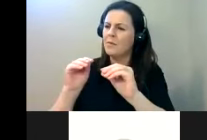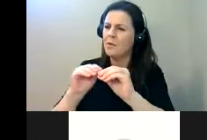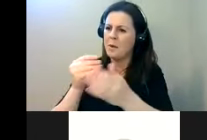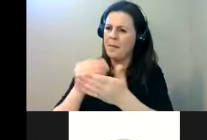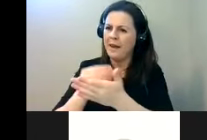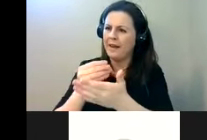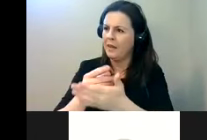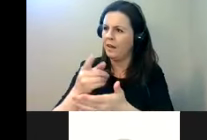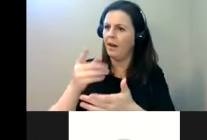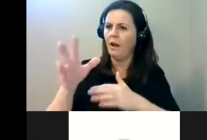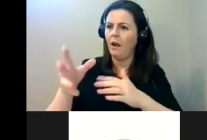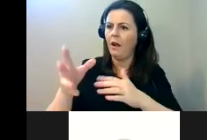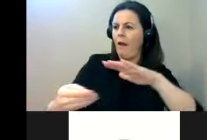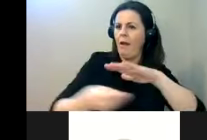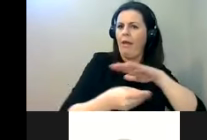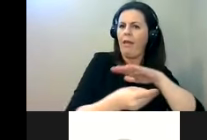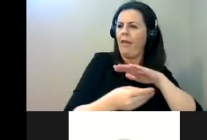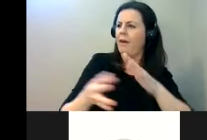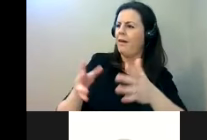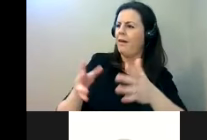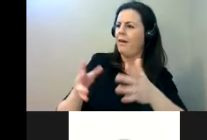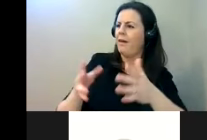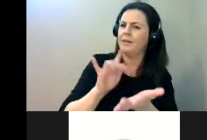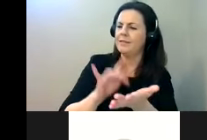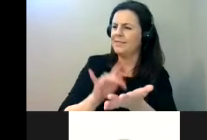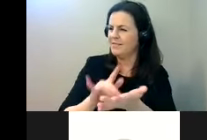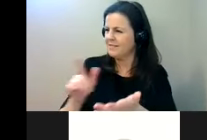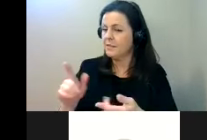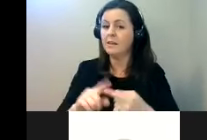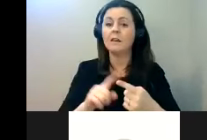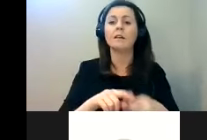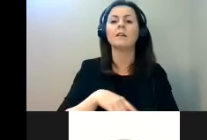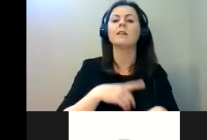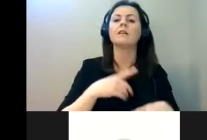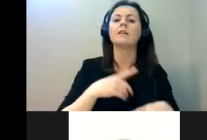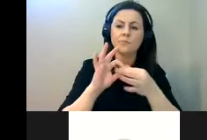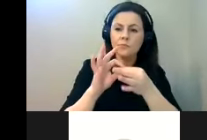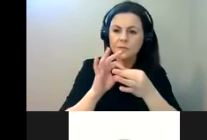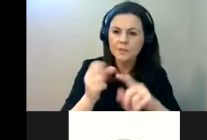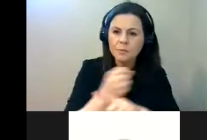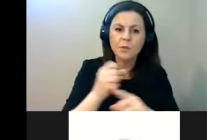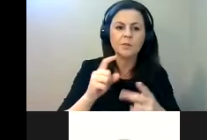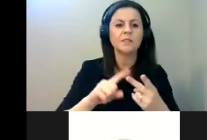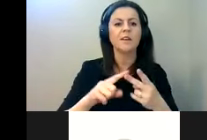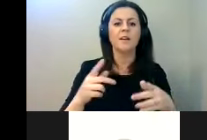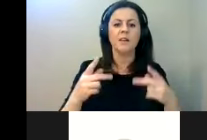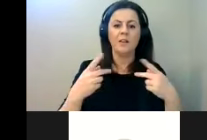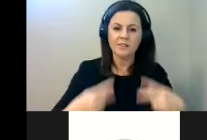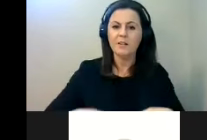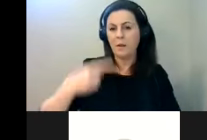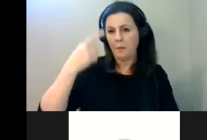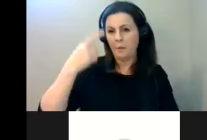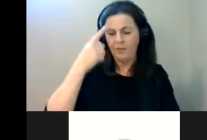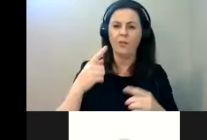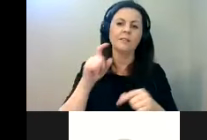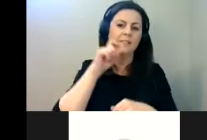those seeking to abuse. Domestic abuse, physical, mental, or sexual abuse. At predatory